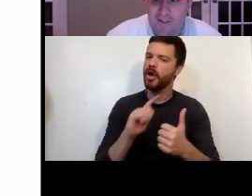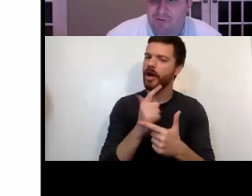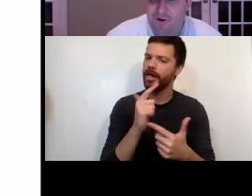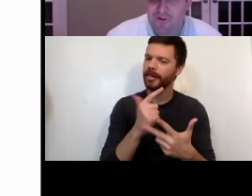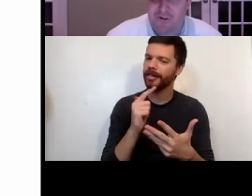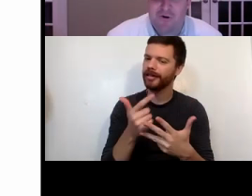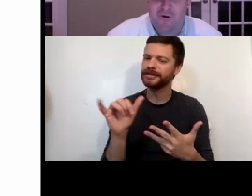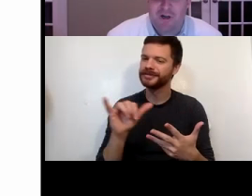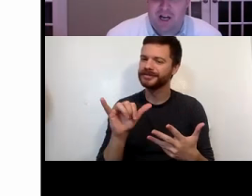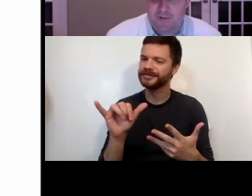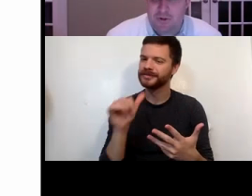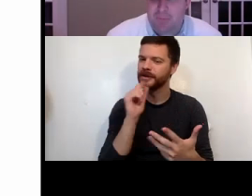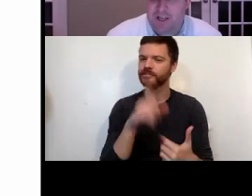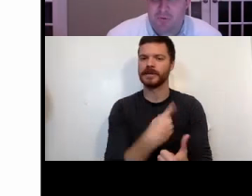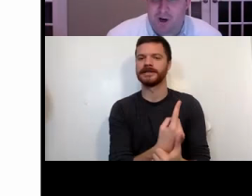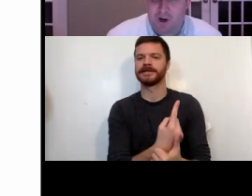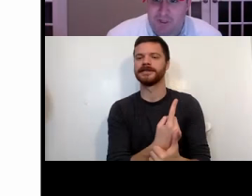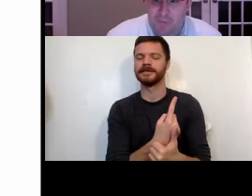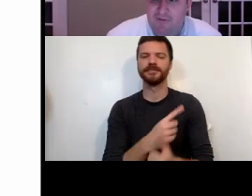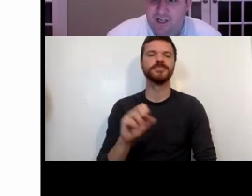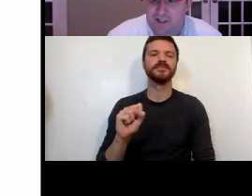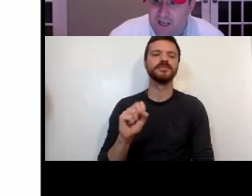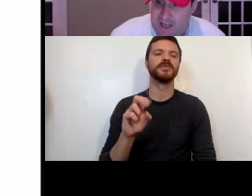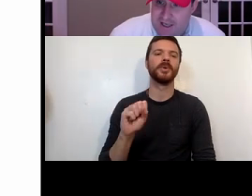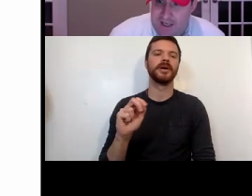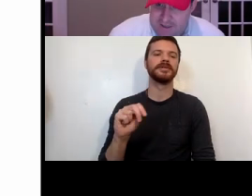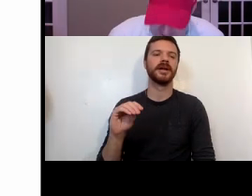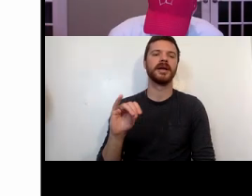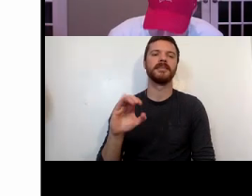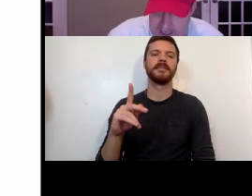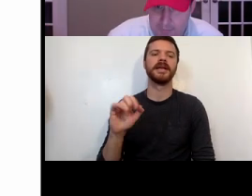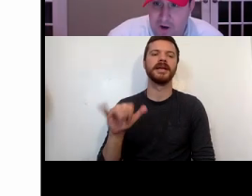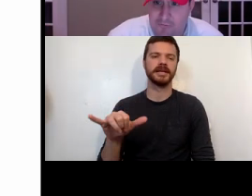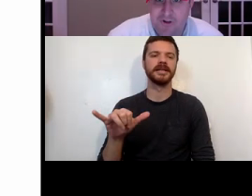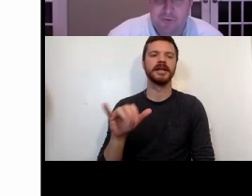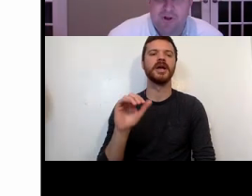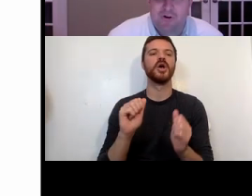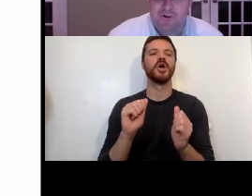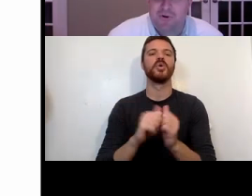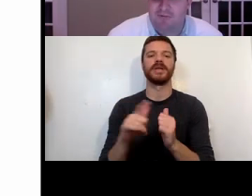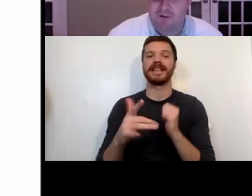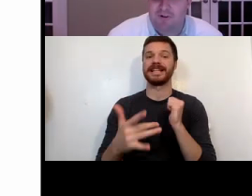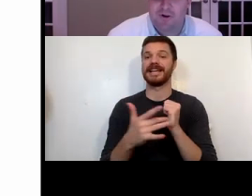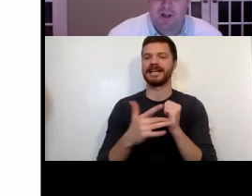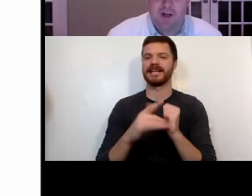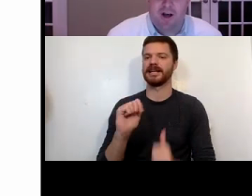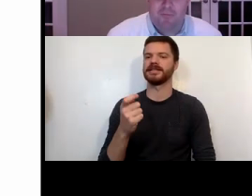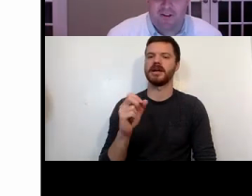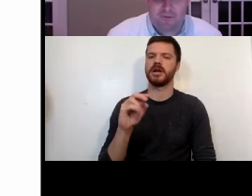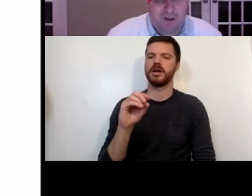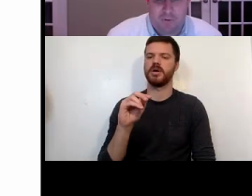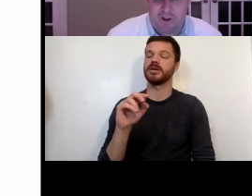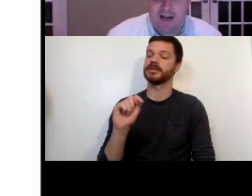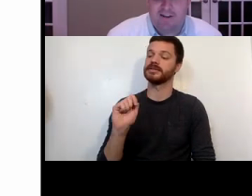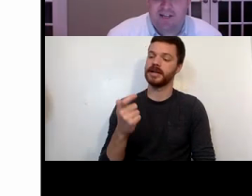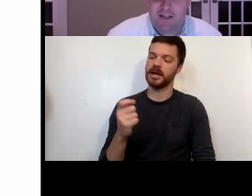in the field. And so Susan Mickey's work with the behavior change technique taxonomy hopefully is familiar to a lot of you. That's